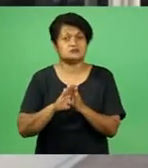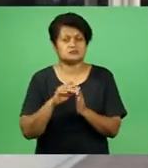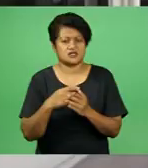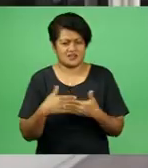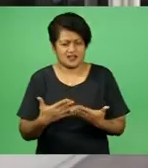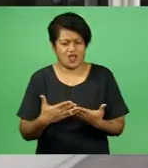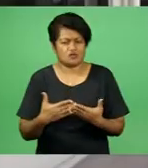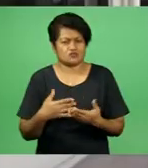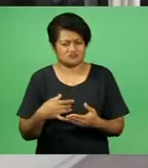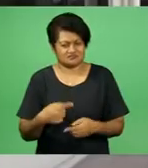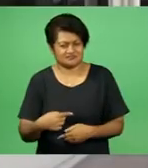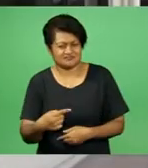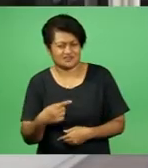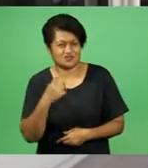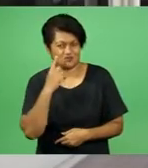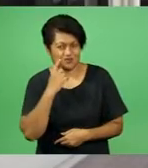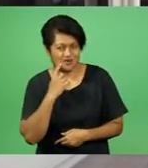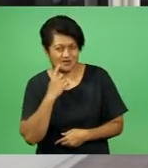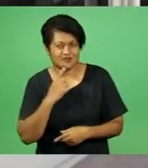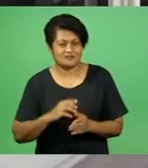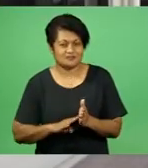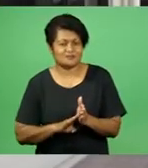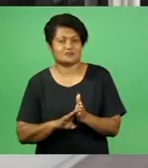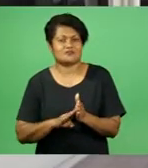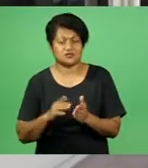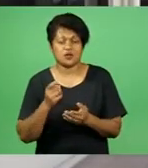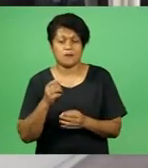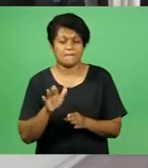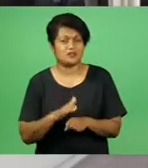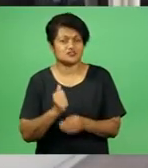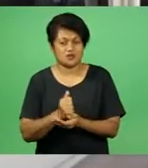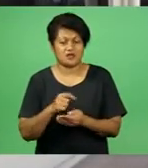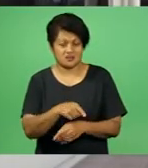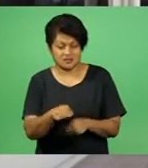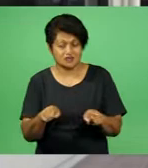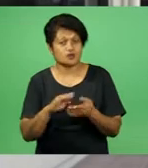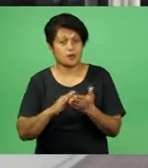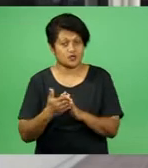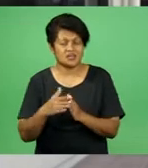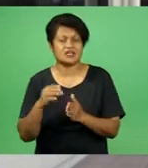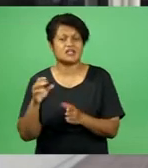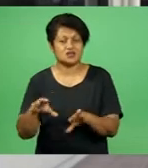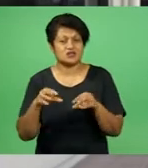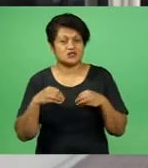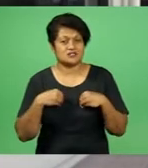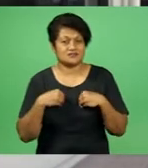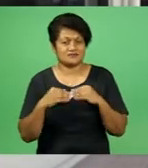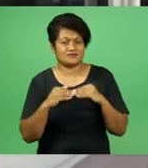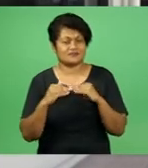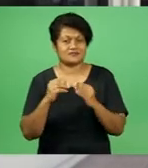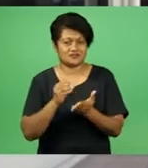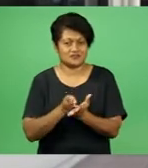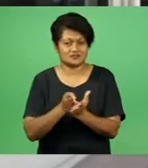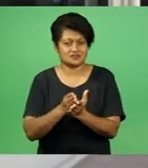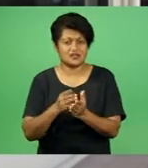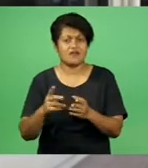currently underway to ensure the members of this community receive certain services. The National Action Plan on Violence Against